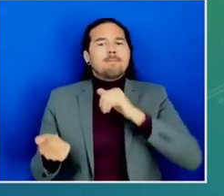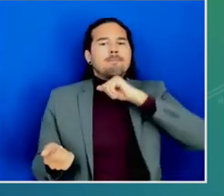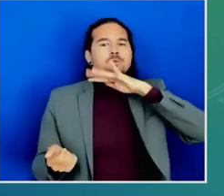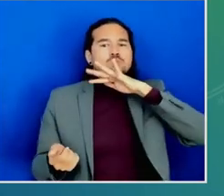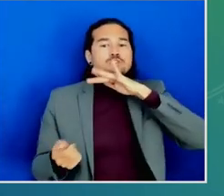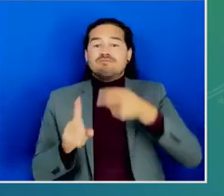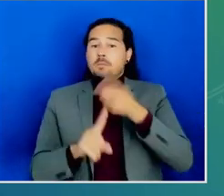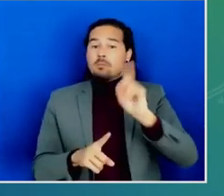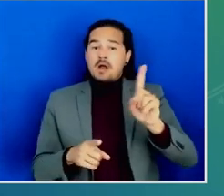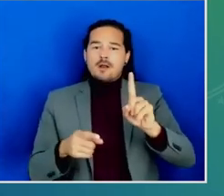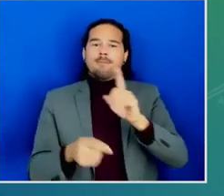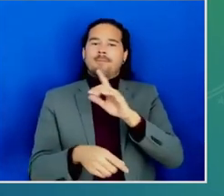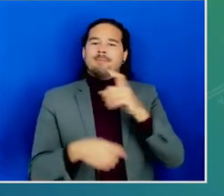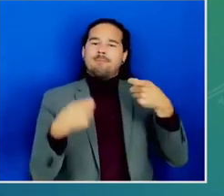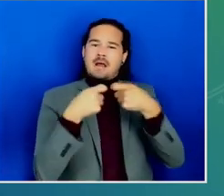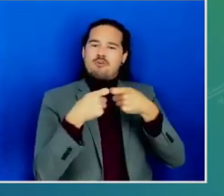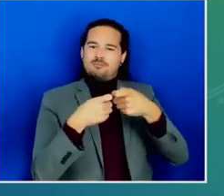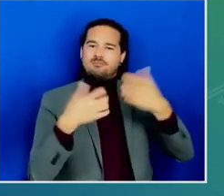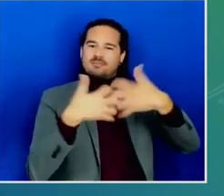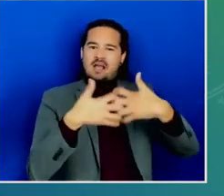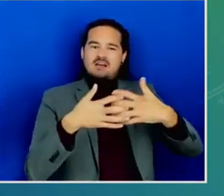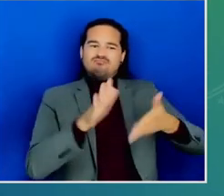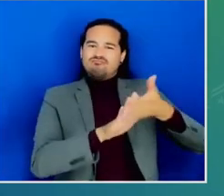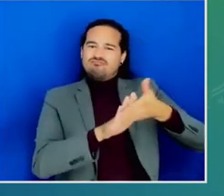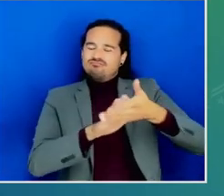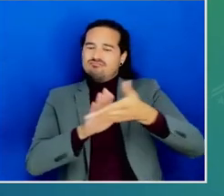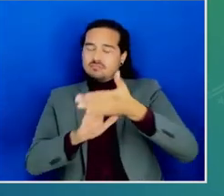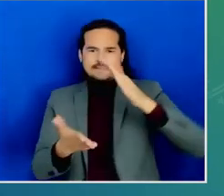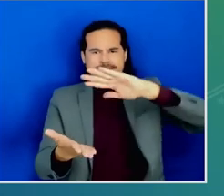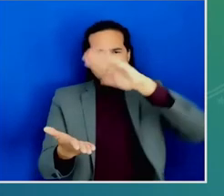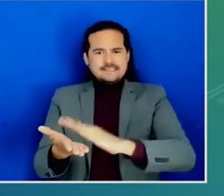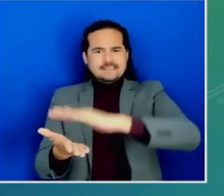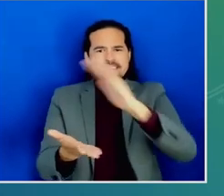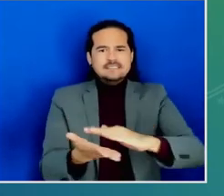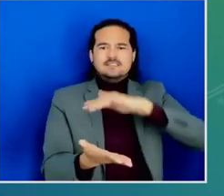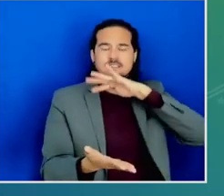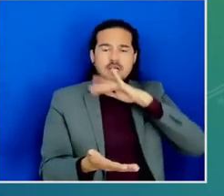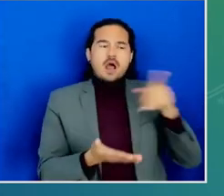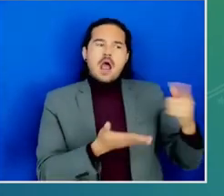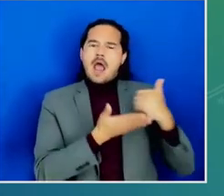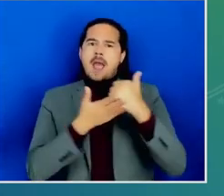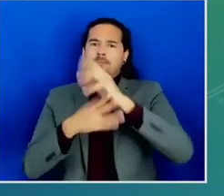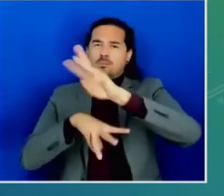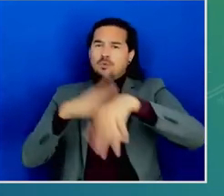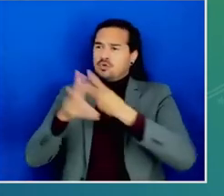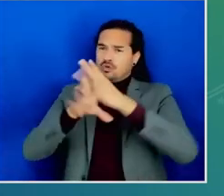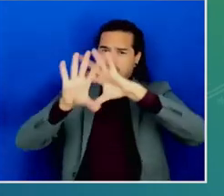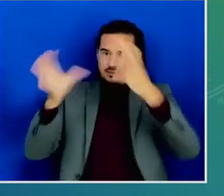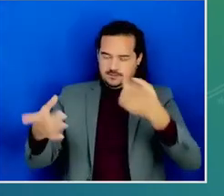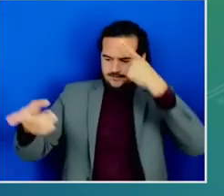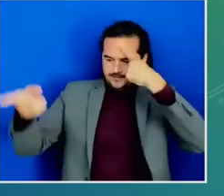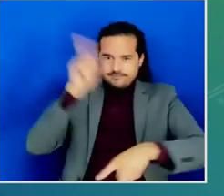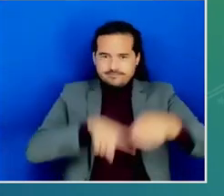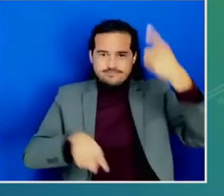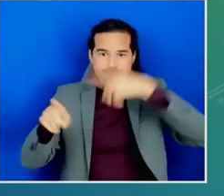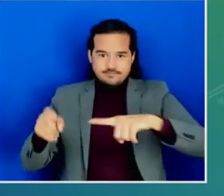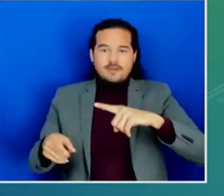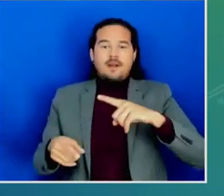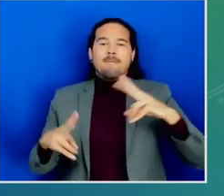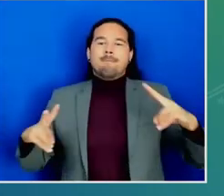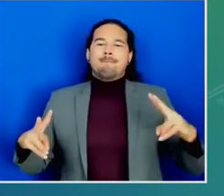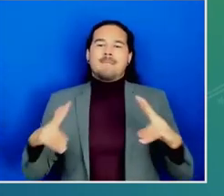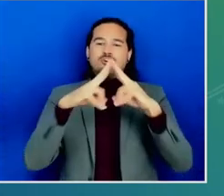future. And by doing the necessary work here at home, she helped us rally the world around the Paris Climate Accords.